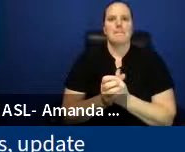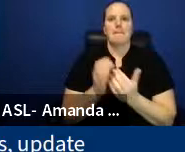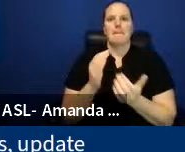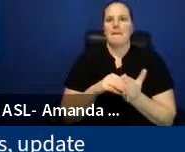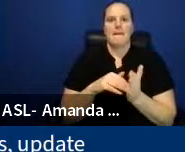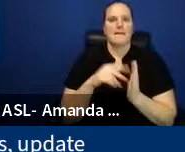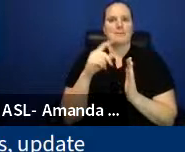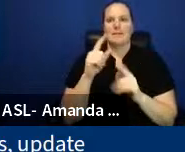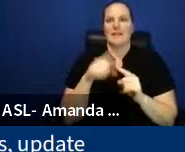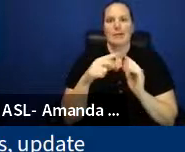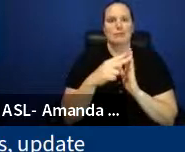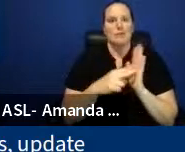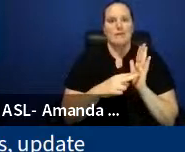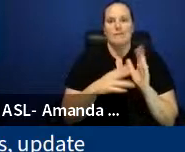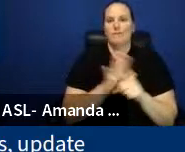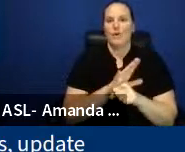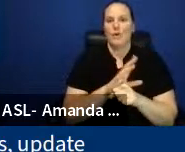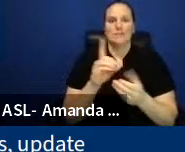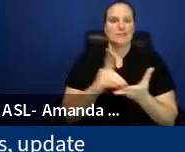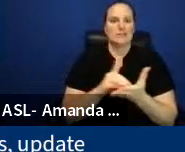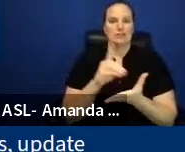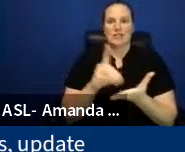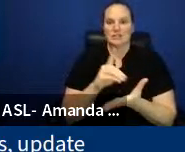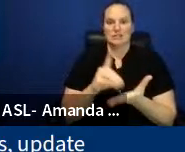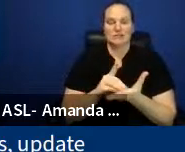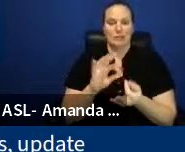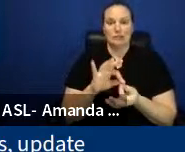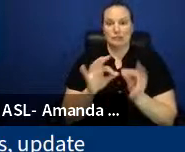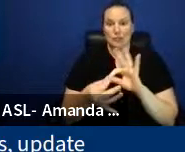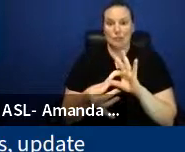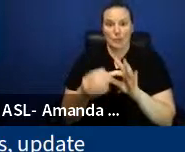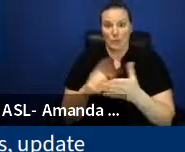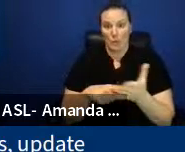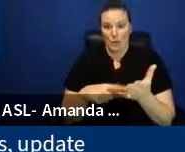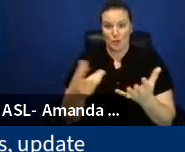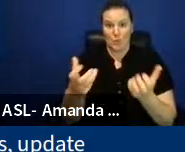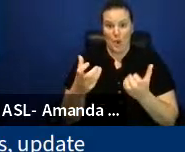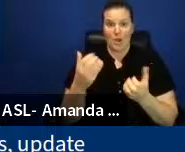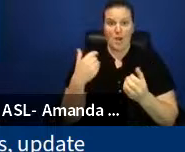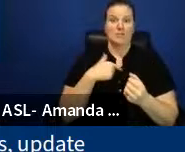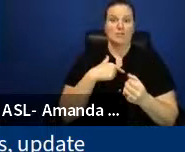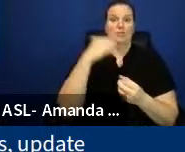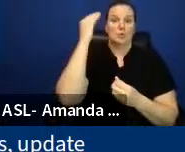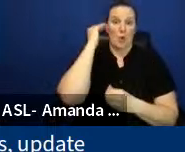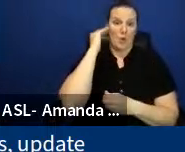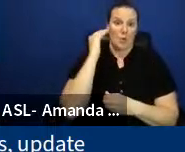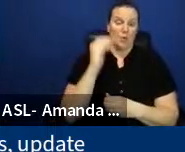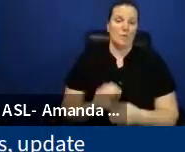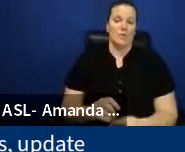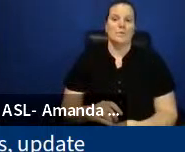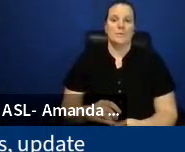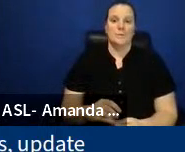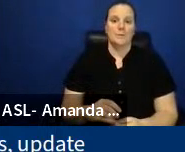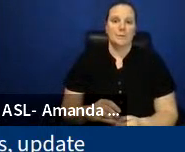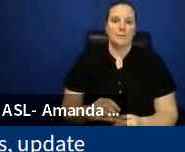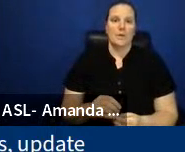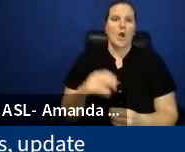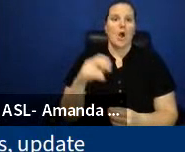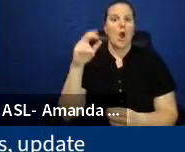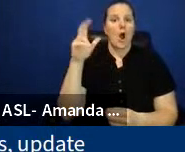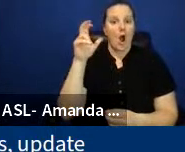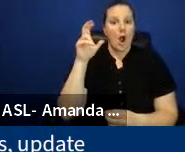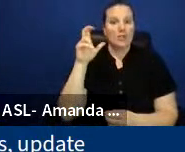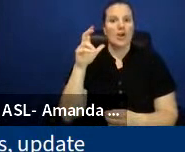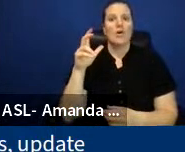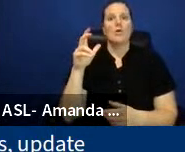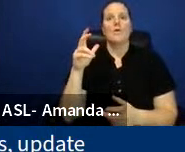read an entire dissertation and interpret what you want us to know. All audio and video